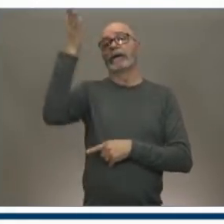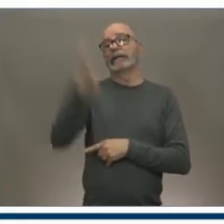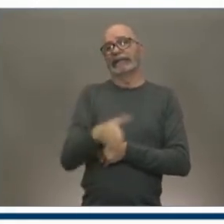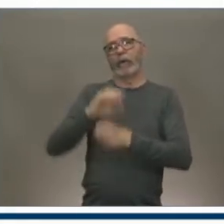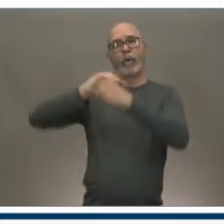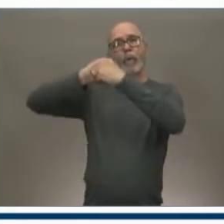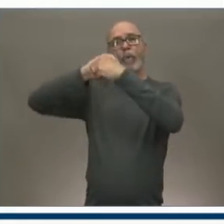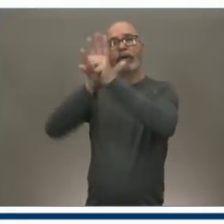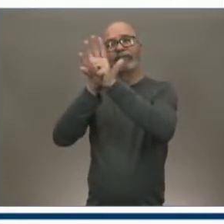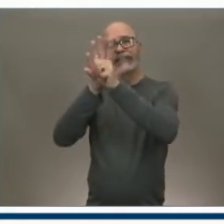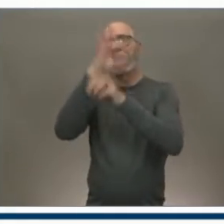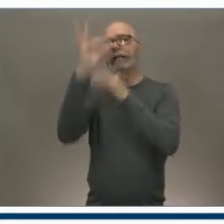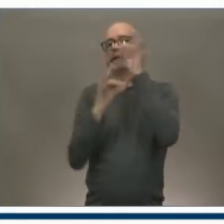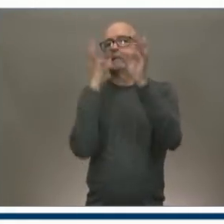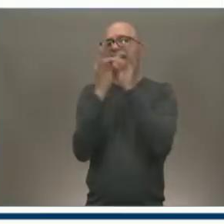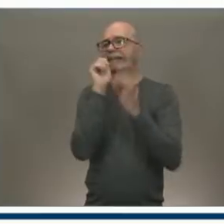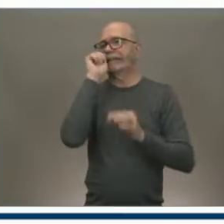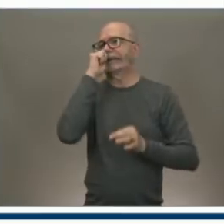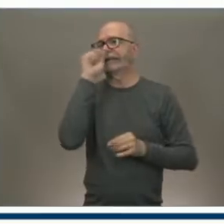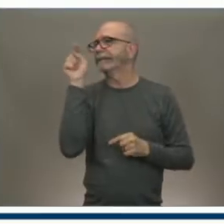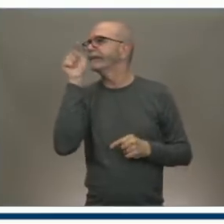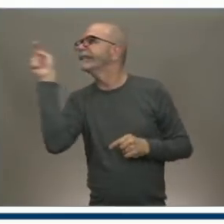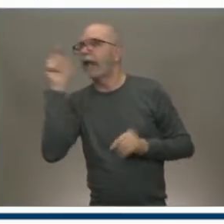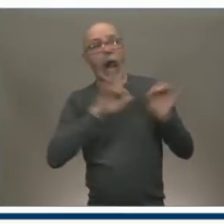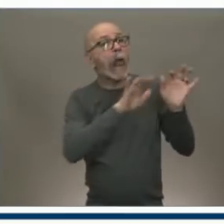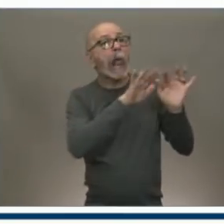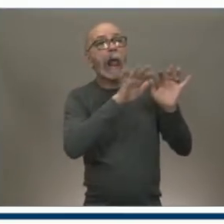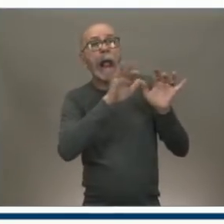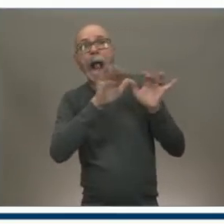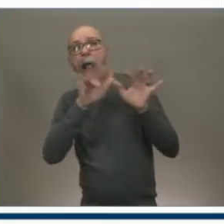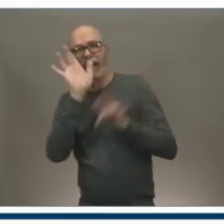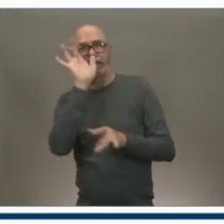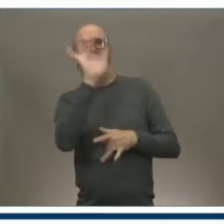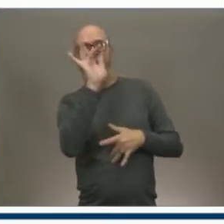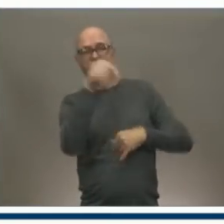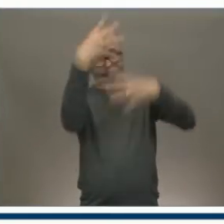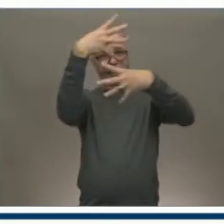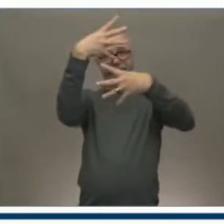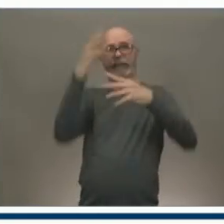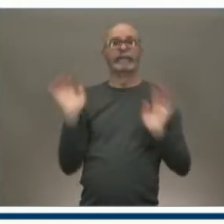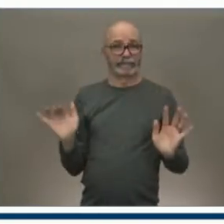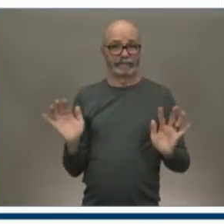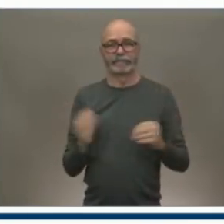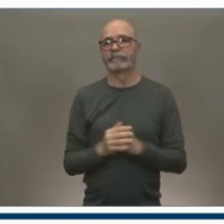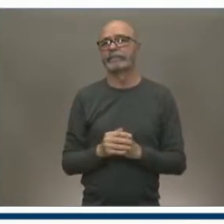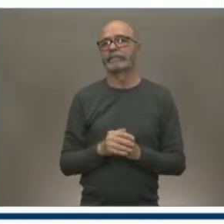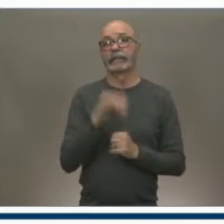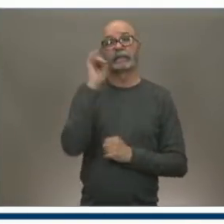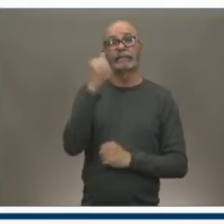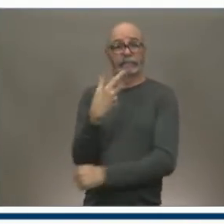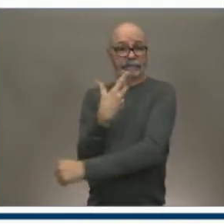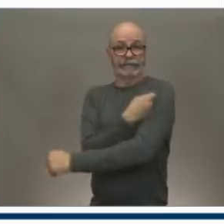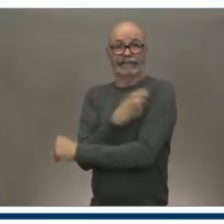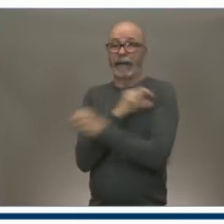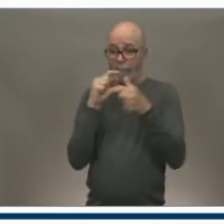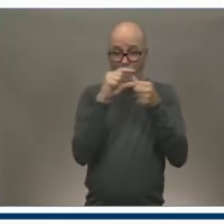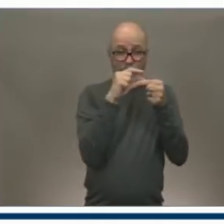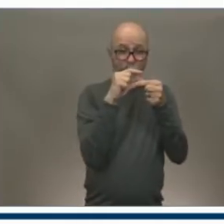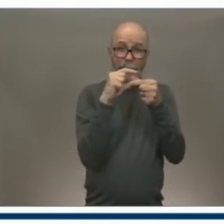For this week's vaccine update, I will begin with a recap of our supply. Since December 15th, we have received